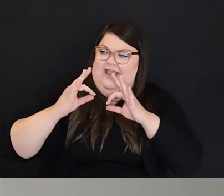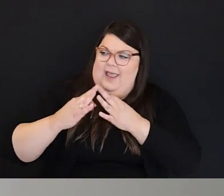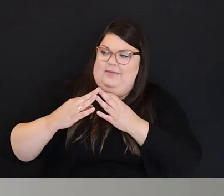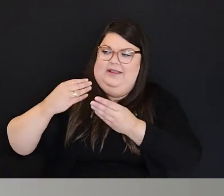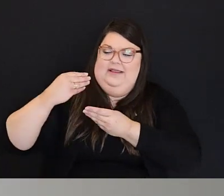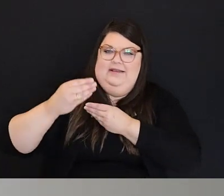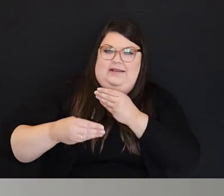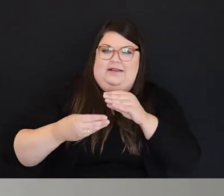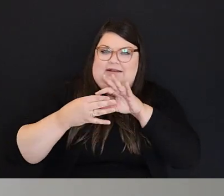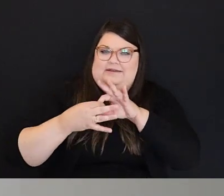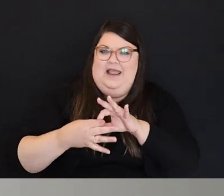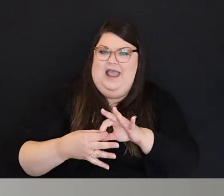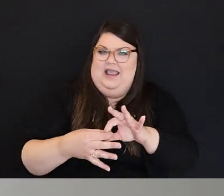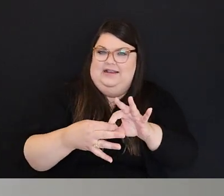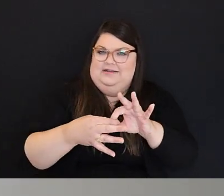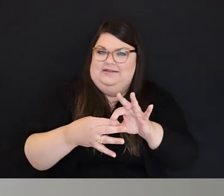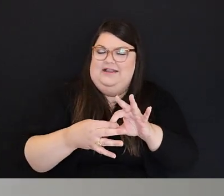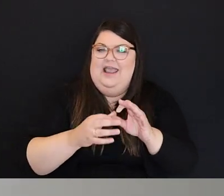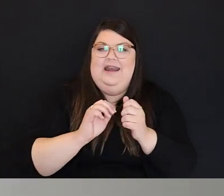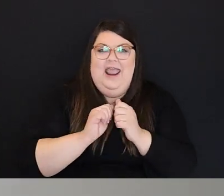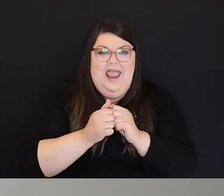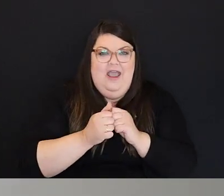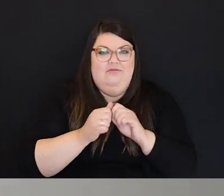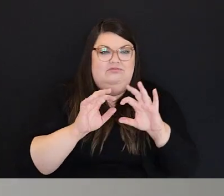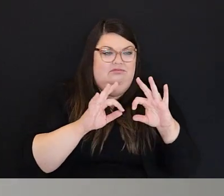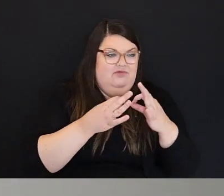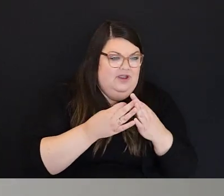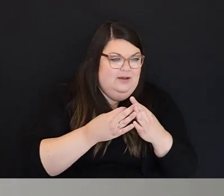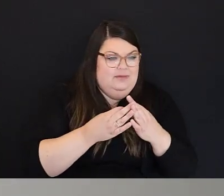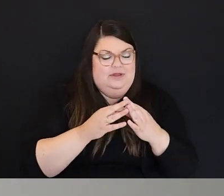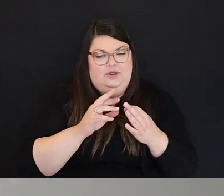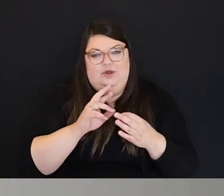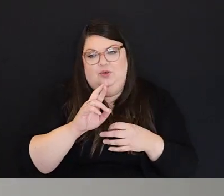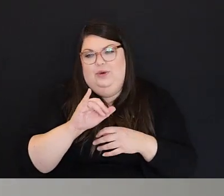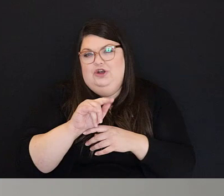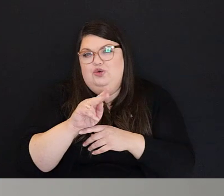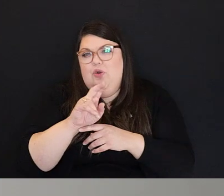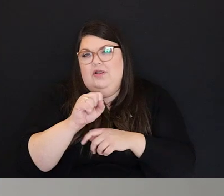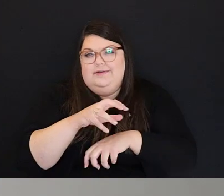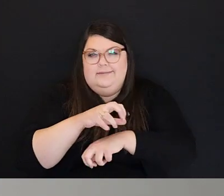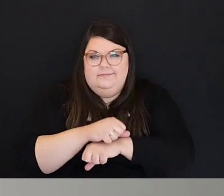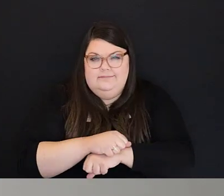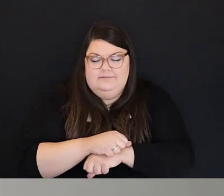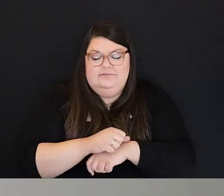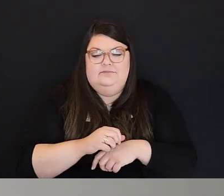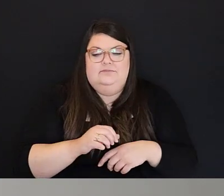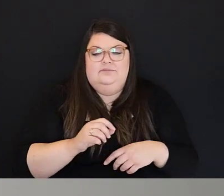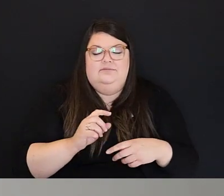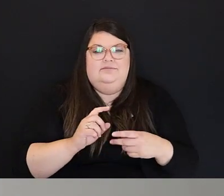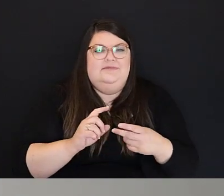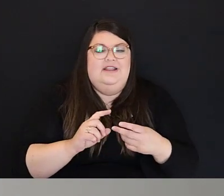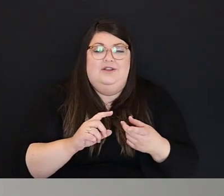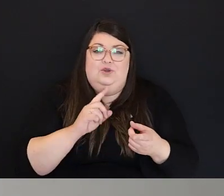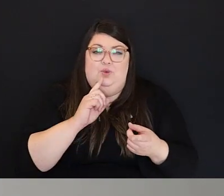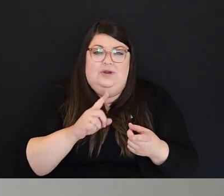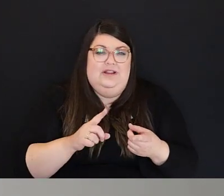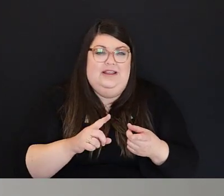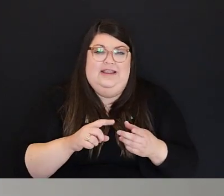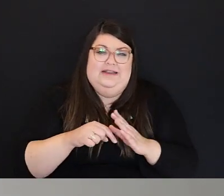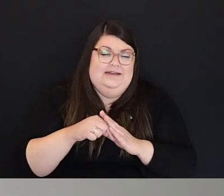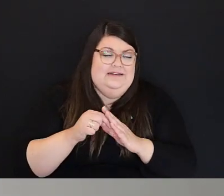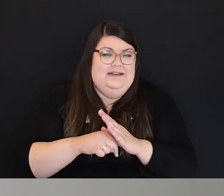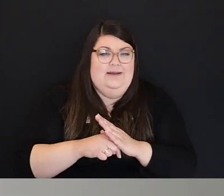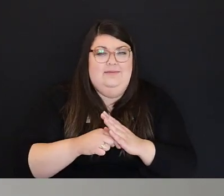ties of family and how greater rituals. So the beadwork comes from a deep space of meditation and ritual, and they're meant